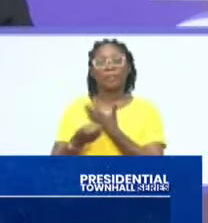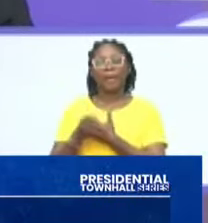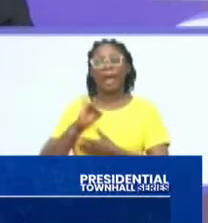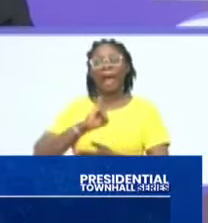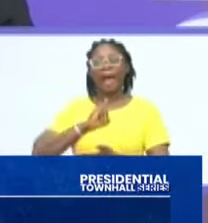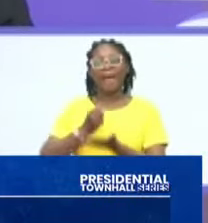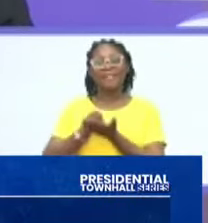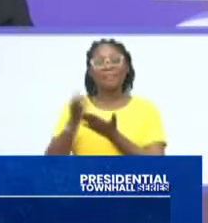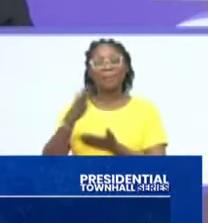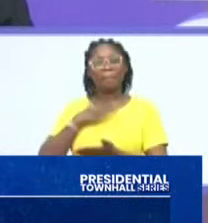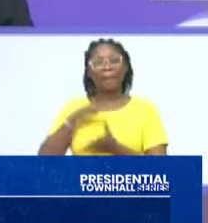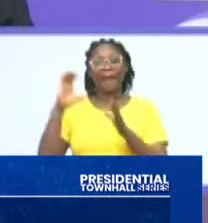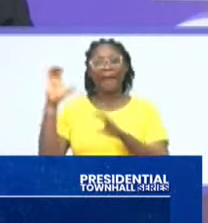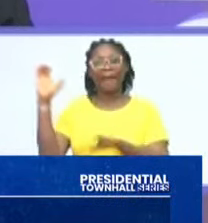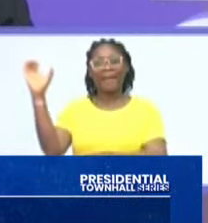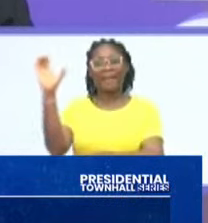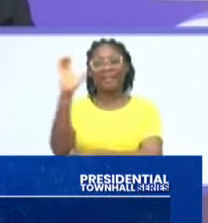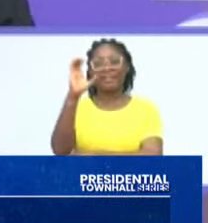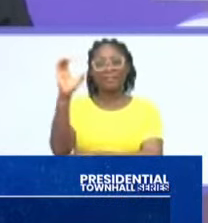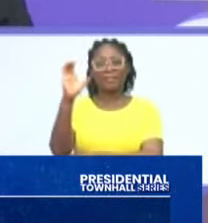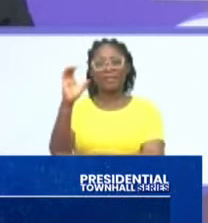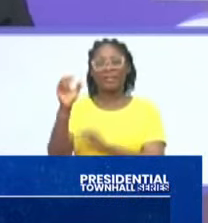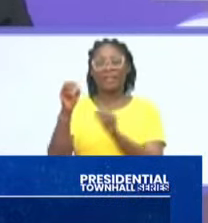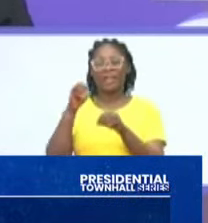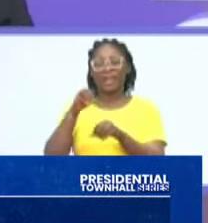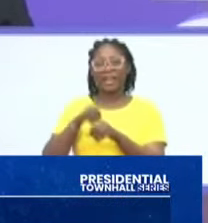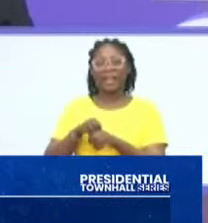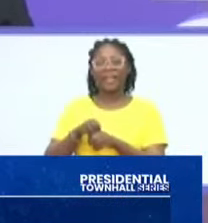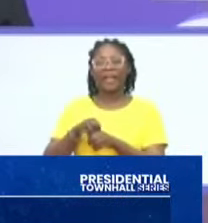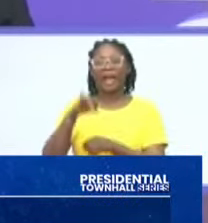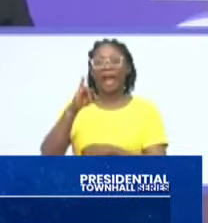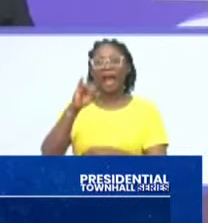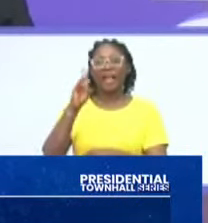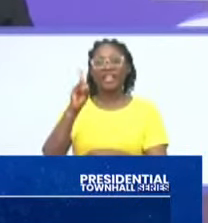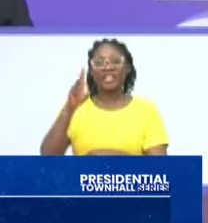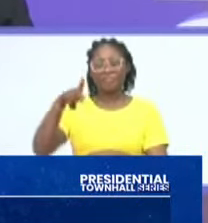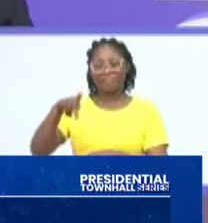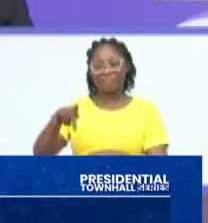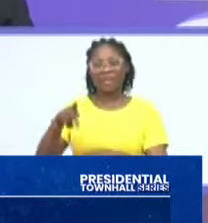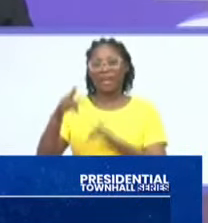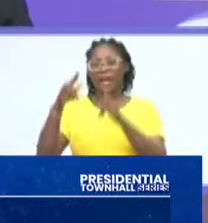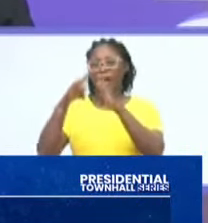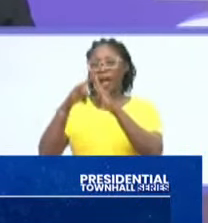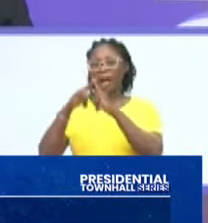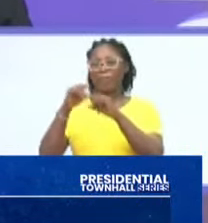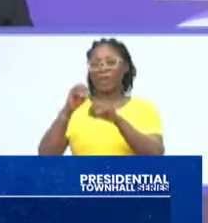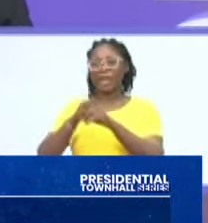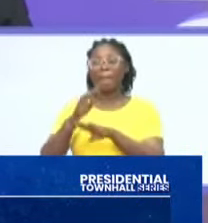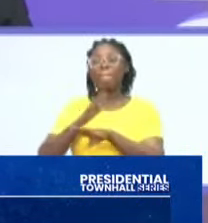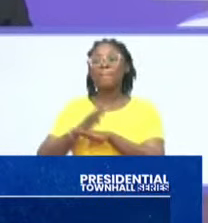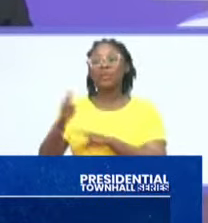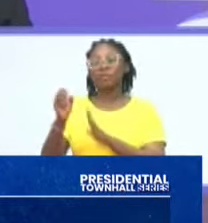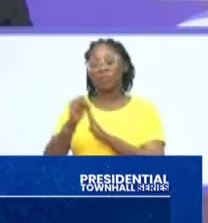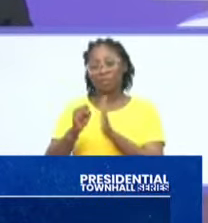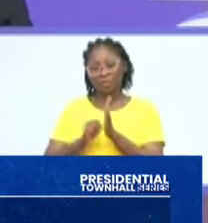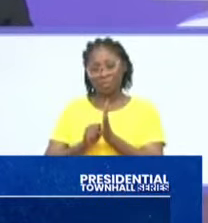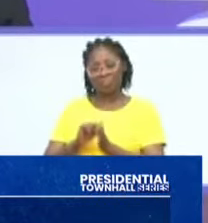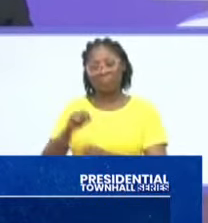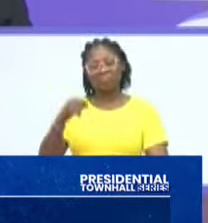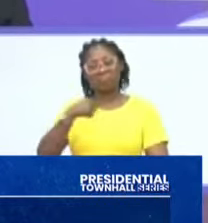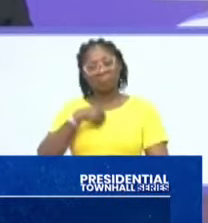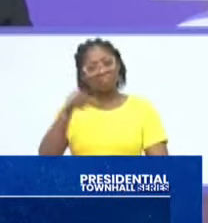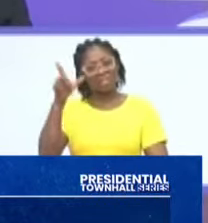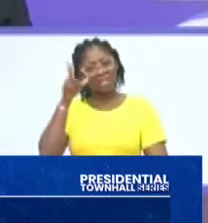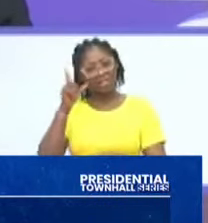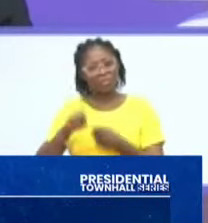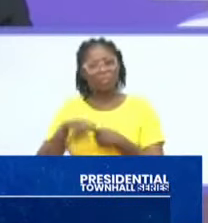spent my Christmas with people in IDP camp in Benue. I listened to them. And I